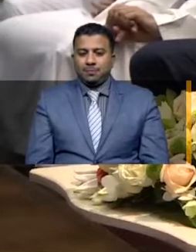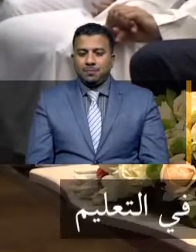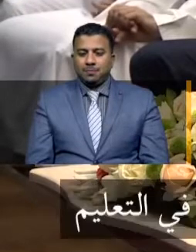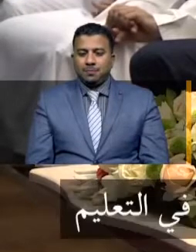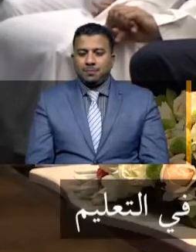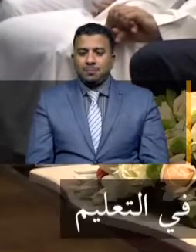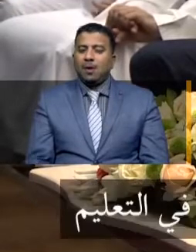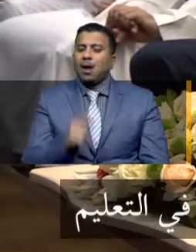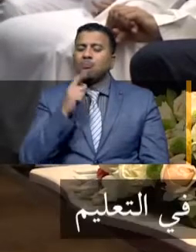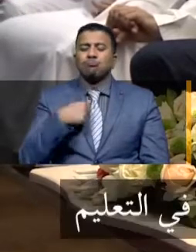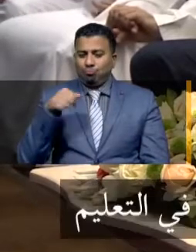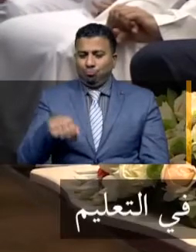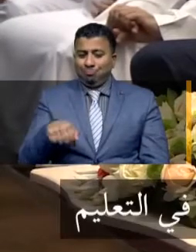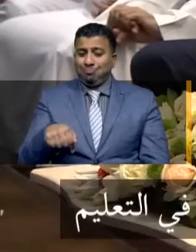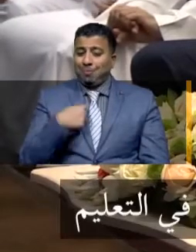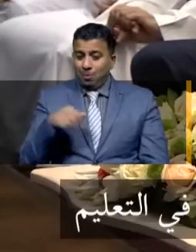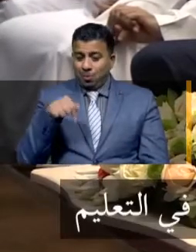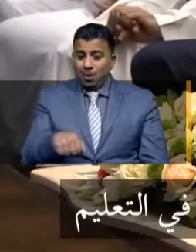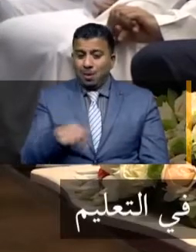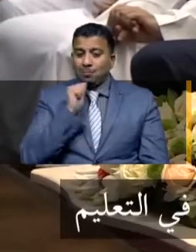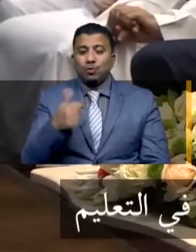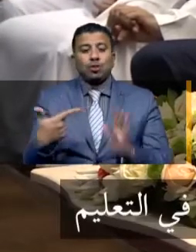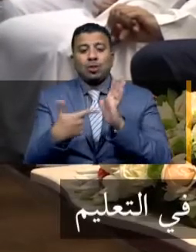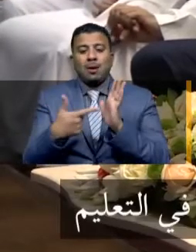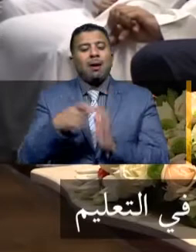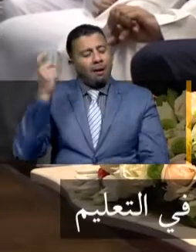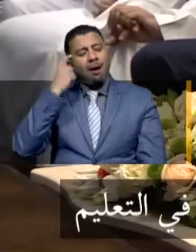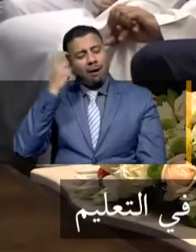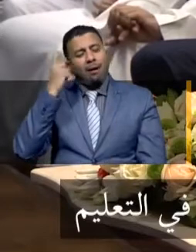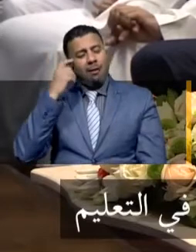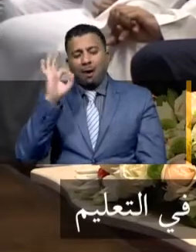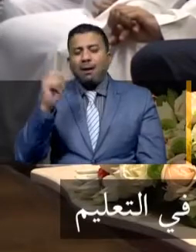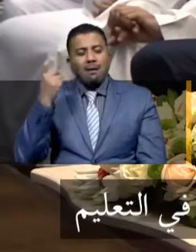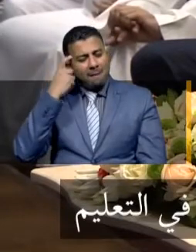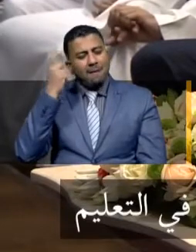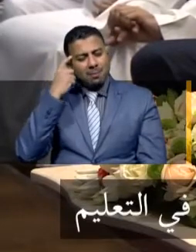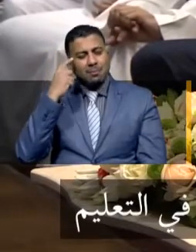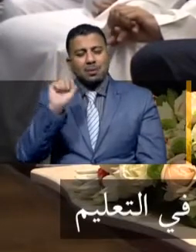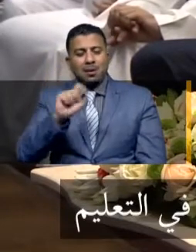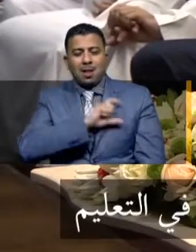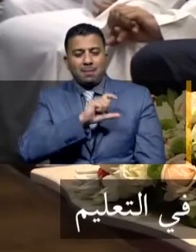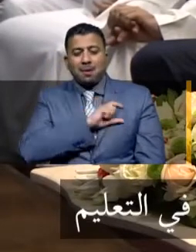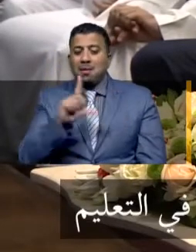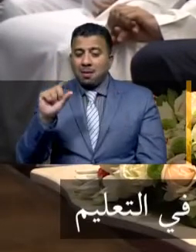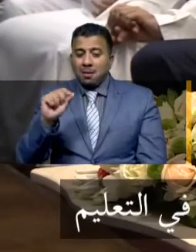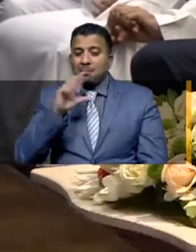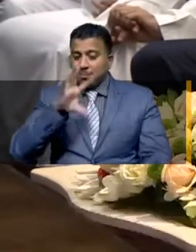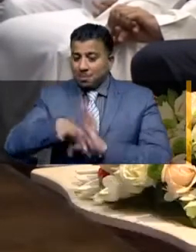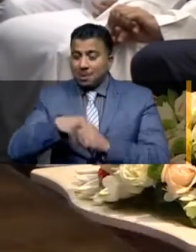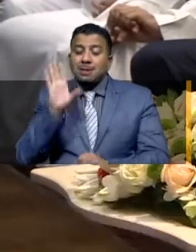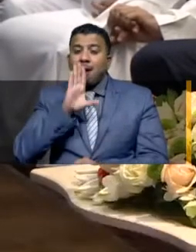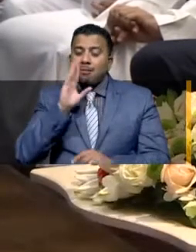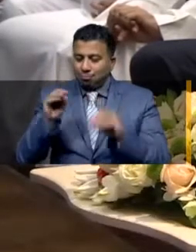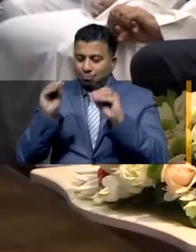I am on the other side of these universities. I know my plants. I know my